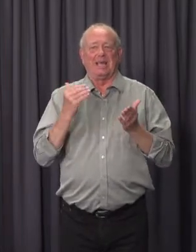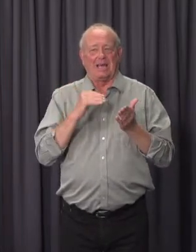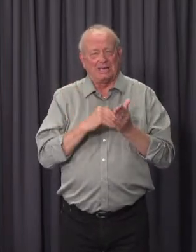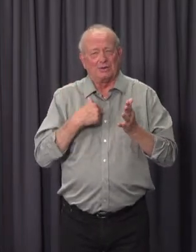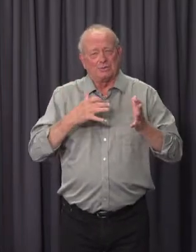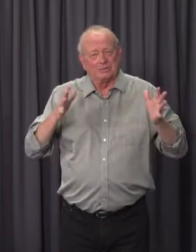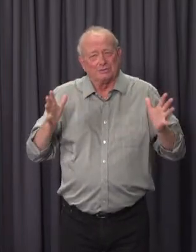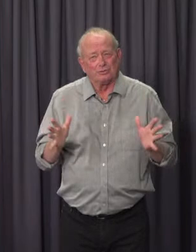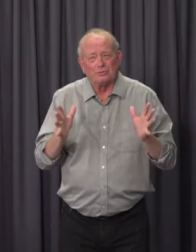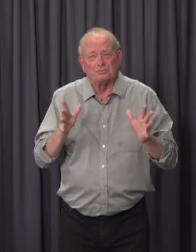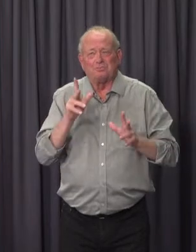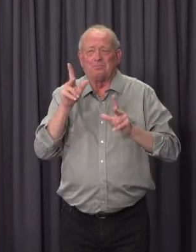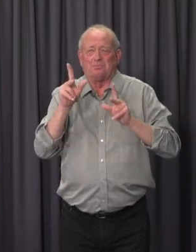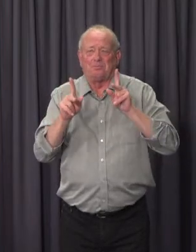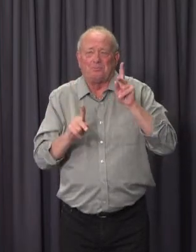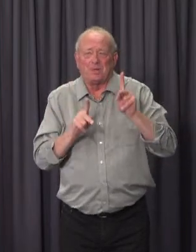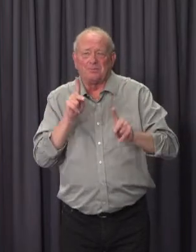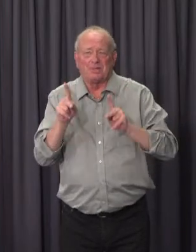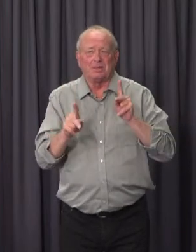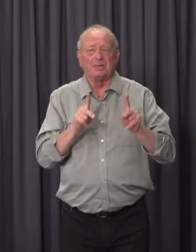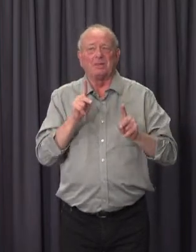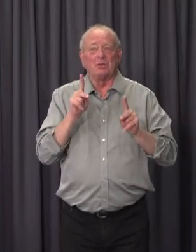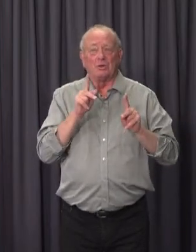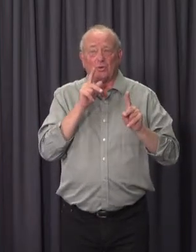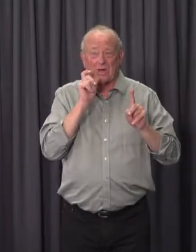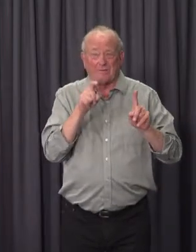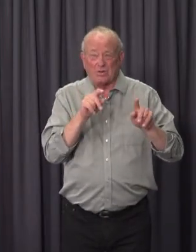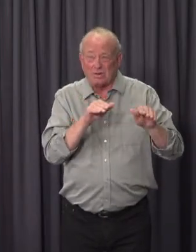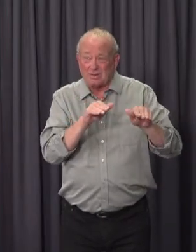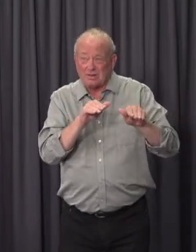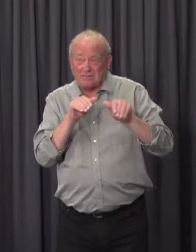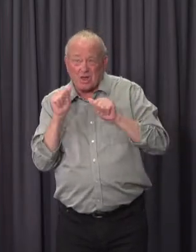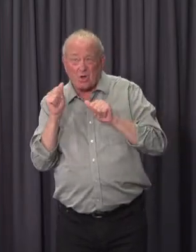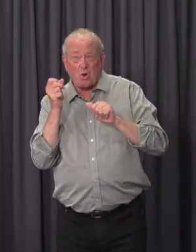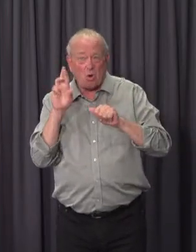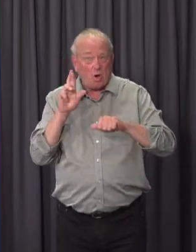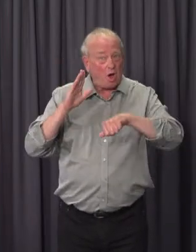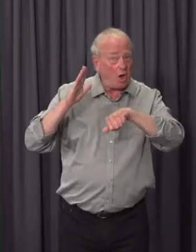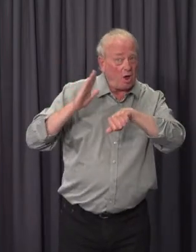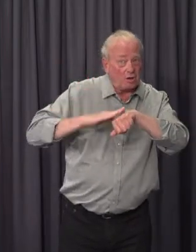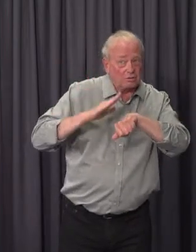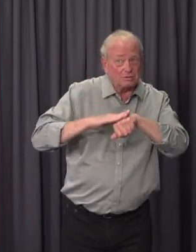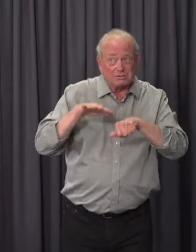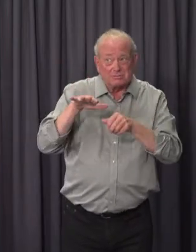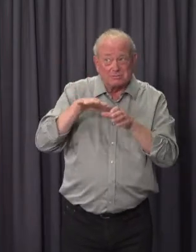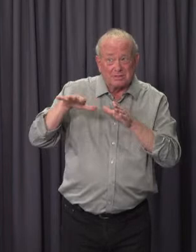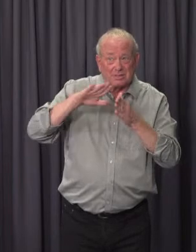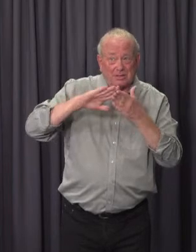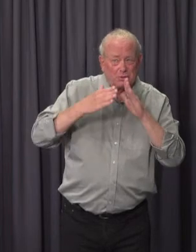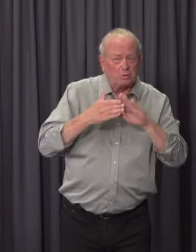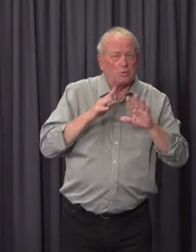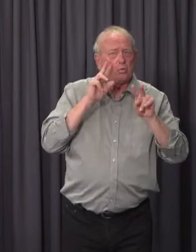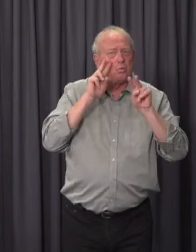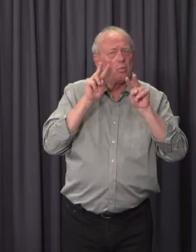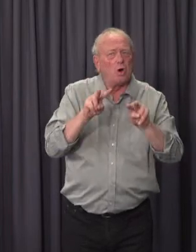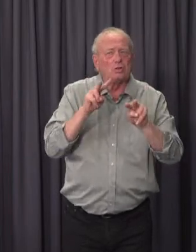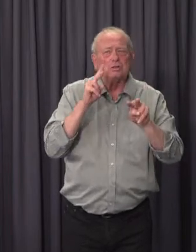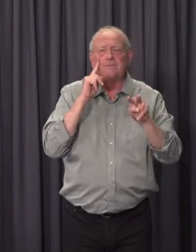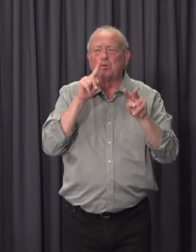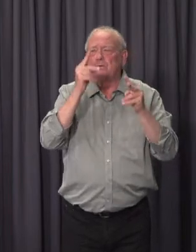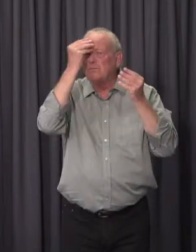evacuees to listen to information from reliable sources, such as your local authority, or go to